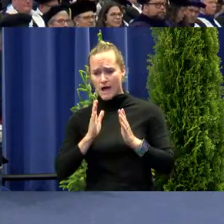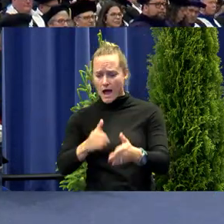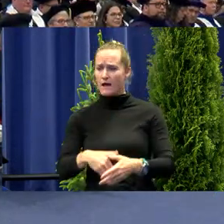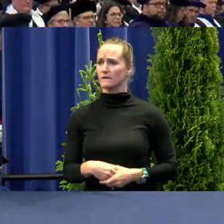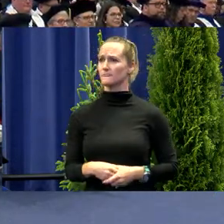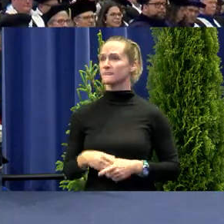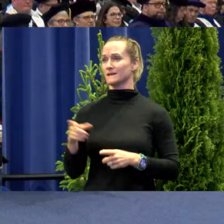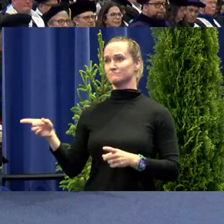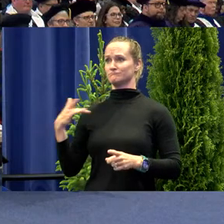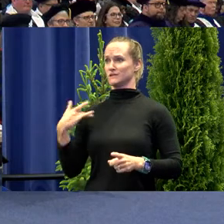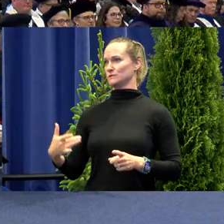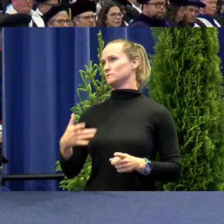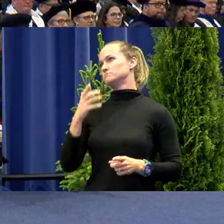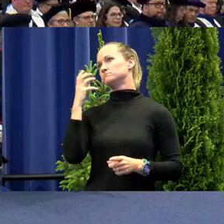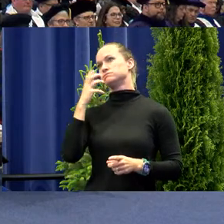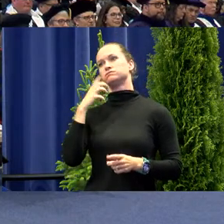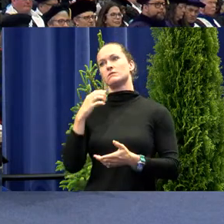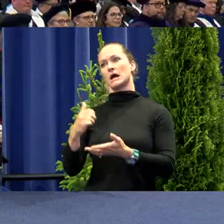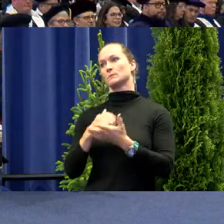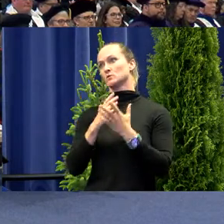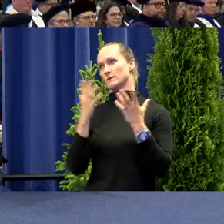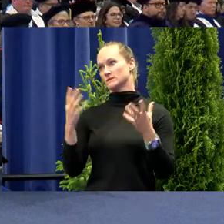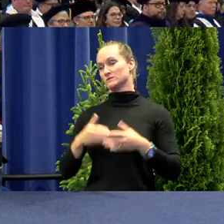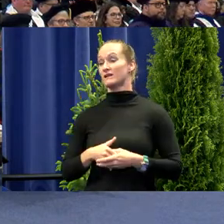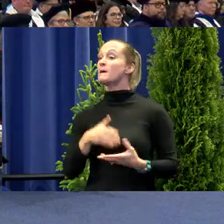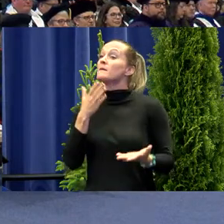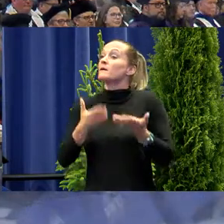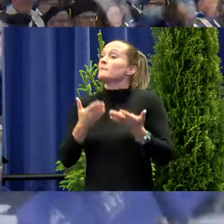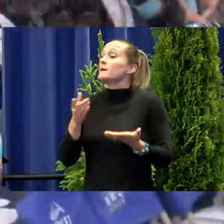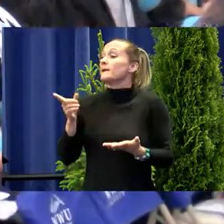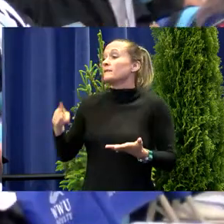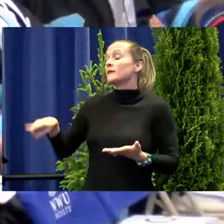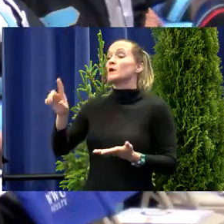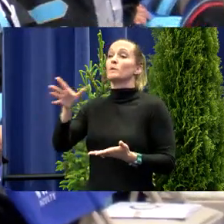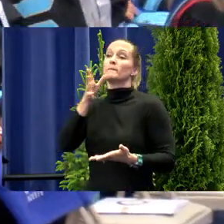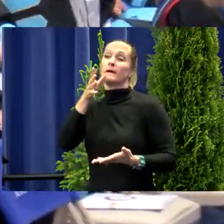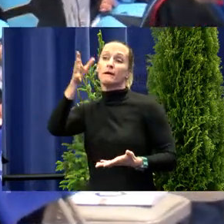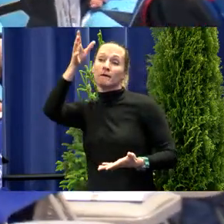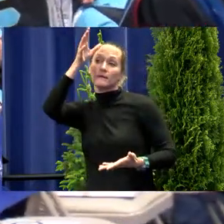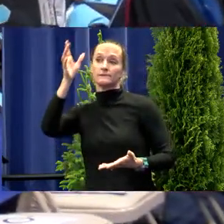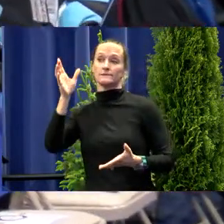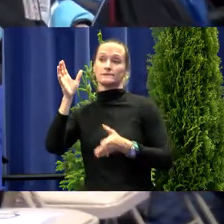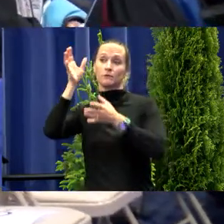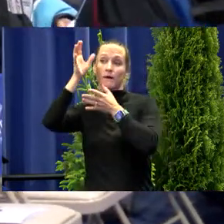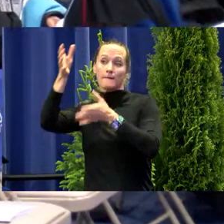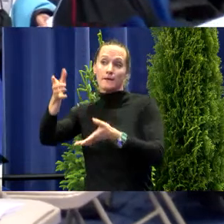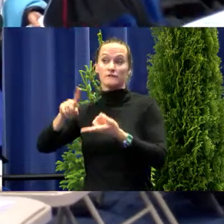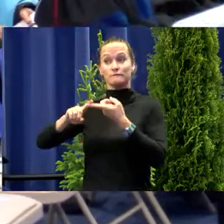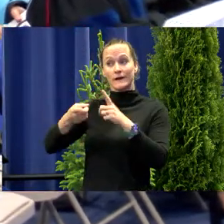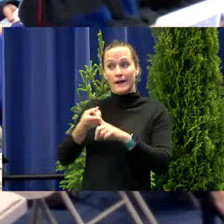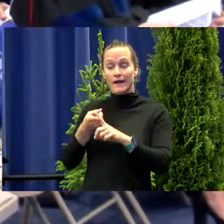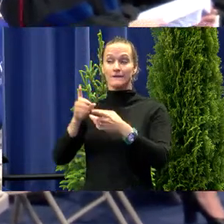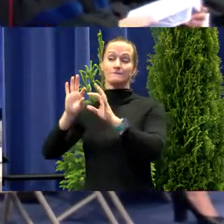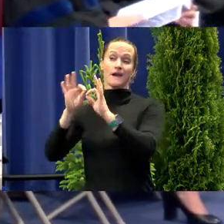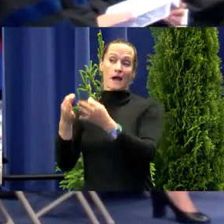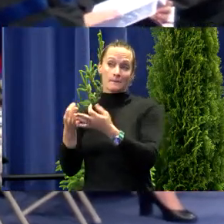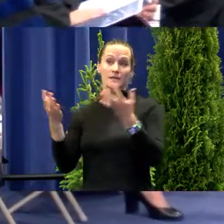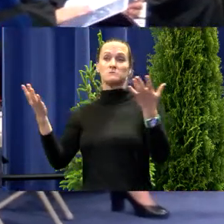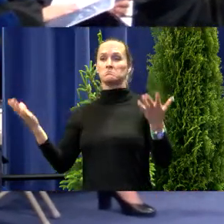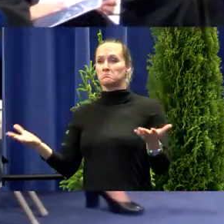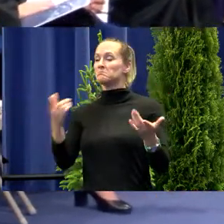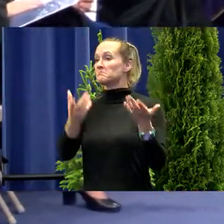in profound ways. They may be parents, grandparents, friends, other family, maybe Western